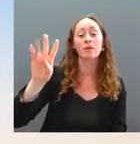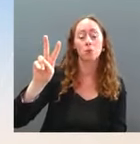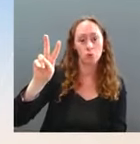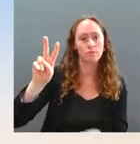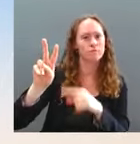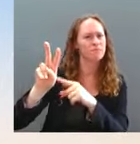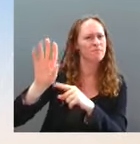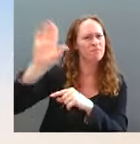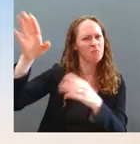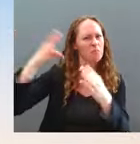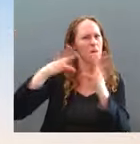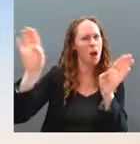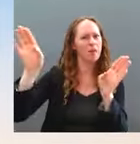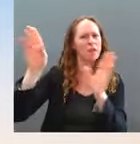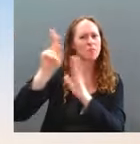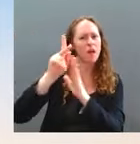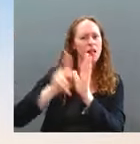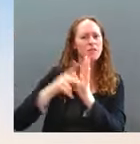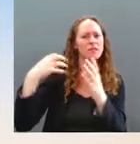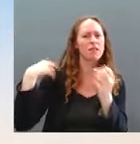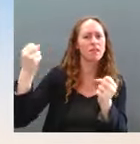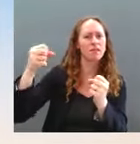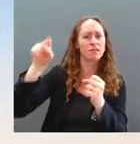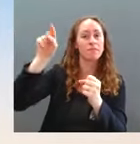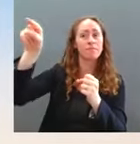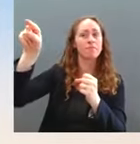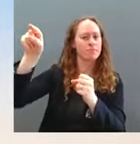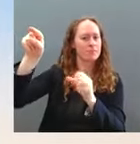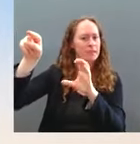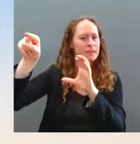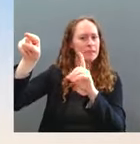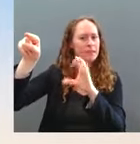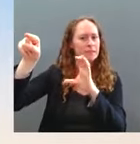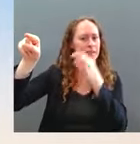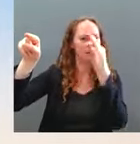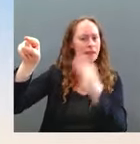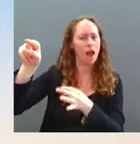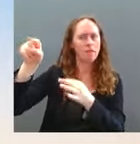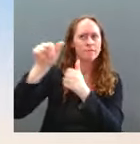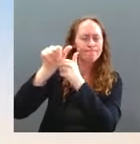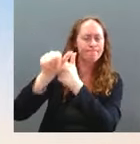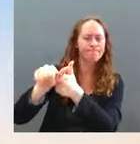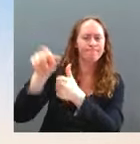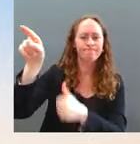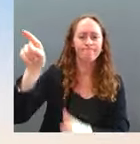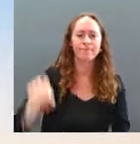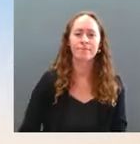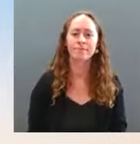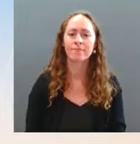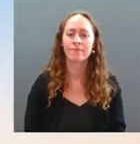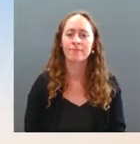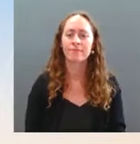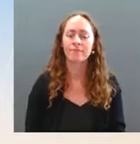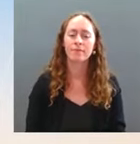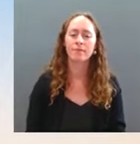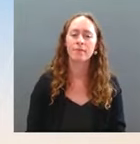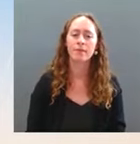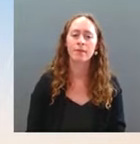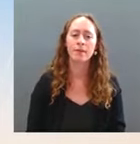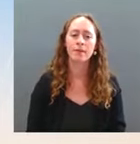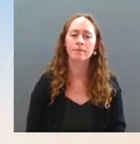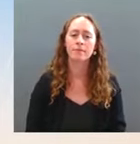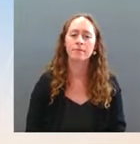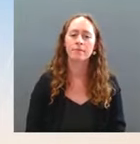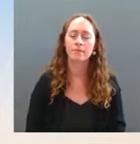that determination. The president said that sanctions were not a deterrent on Russia going into Ukraine.